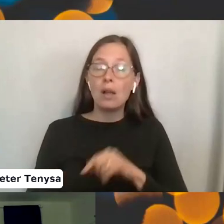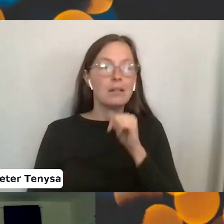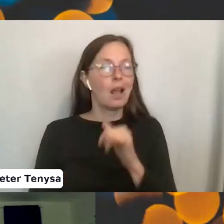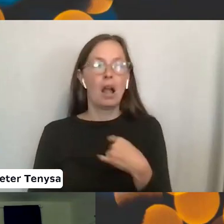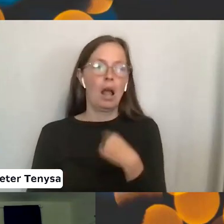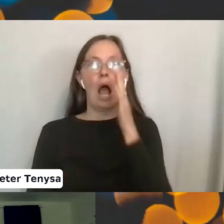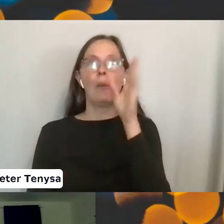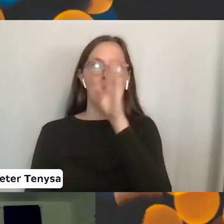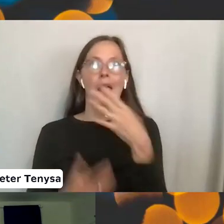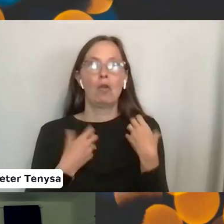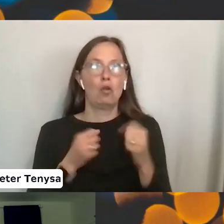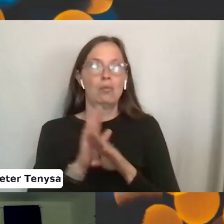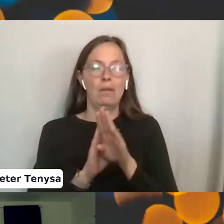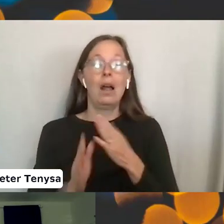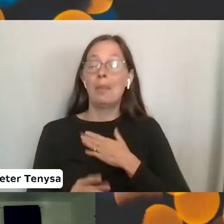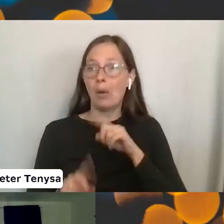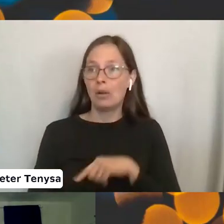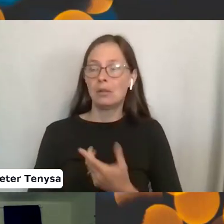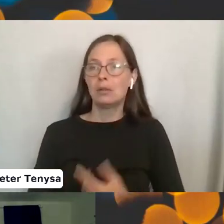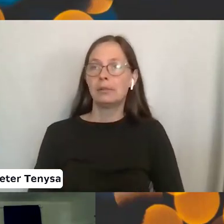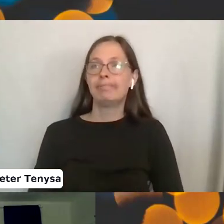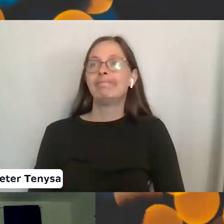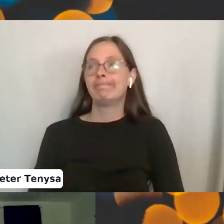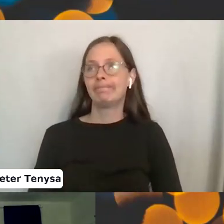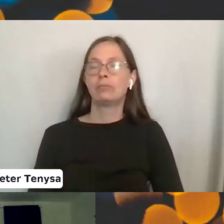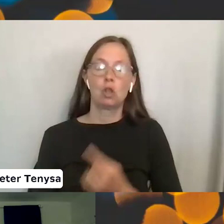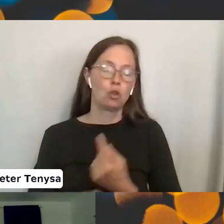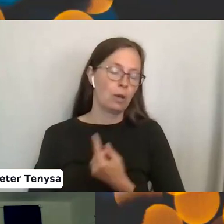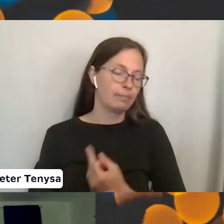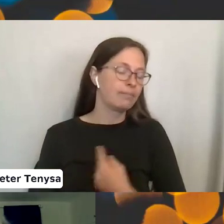from this. My reaction was, oh, no, that scans. I deserve to die.